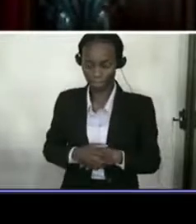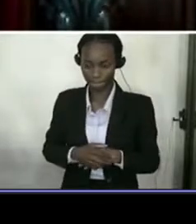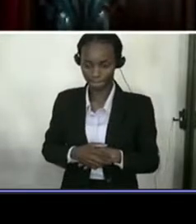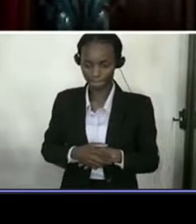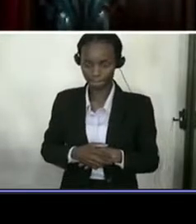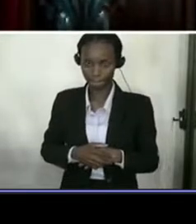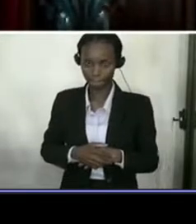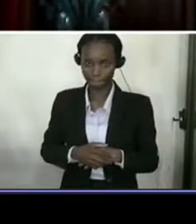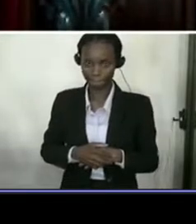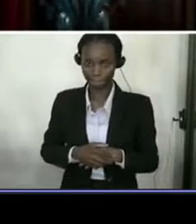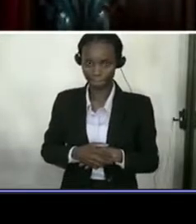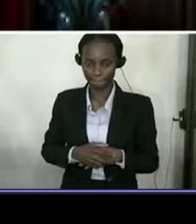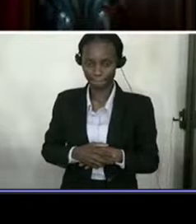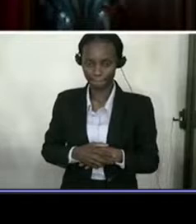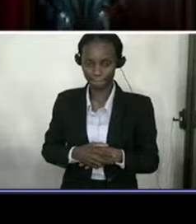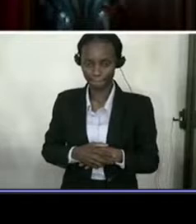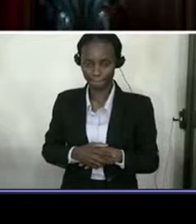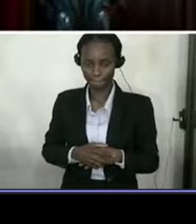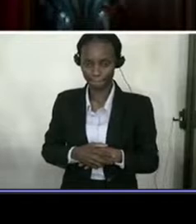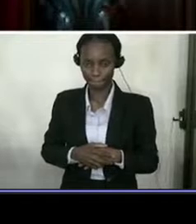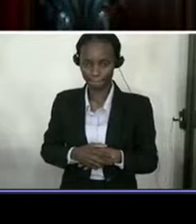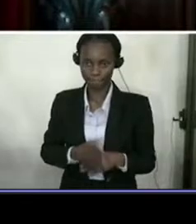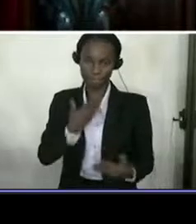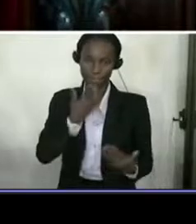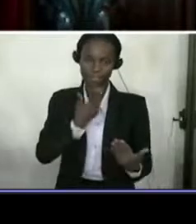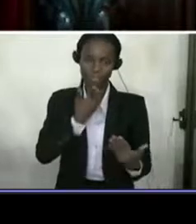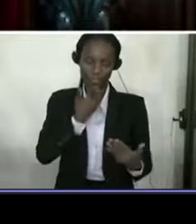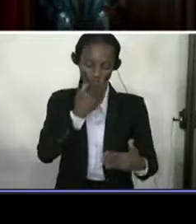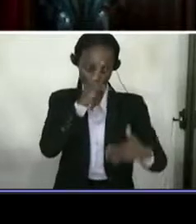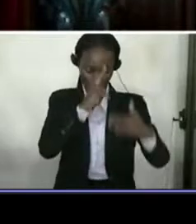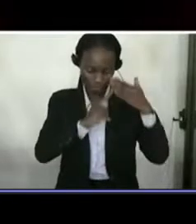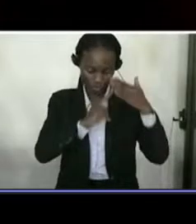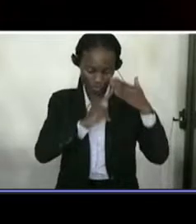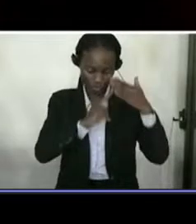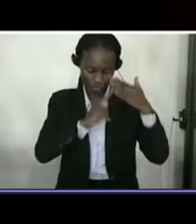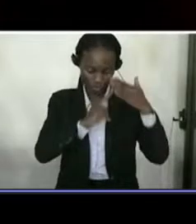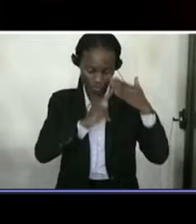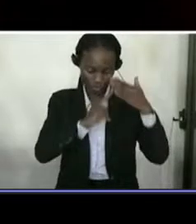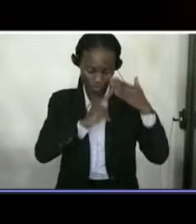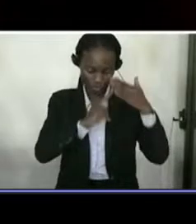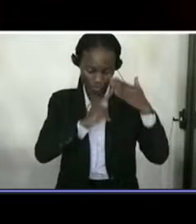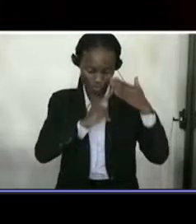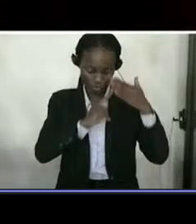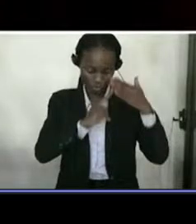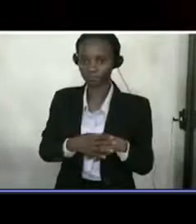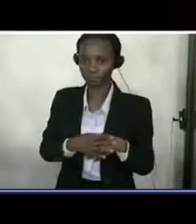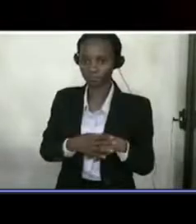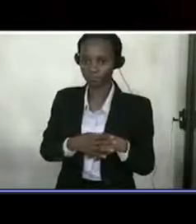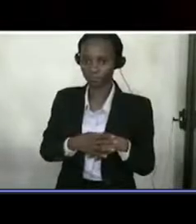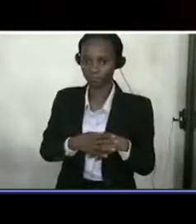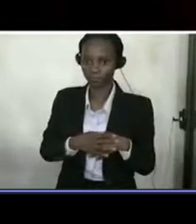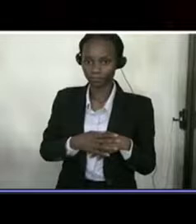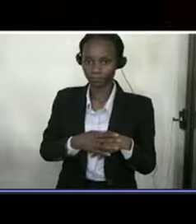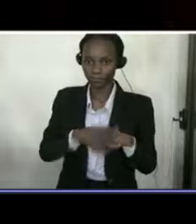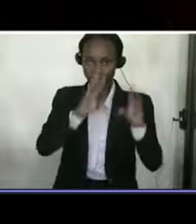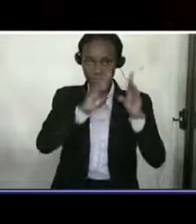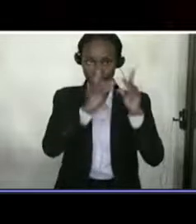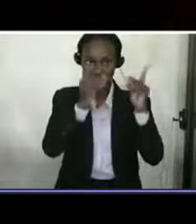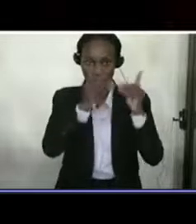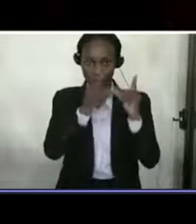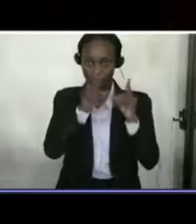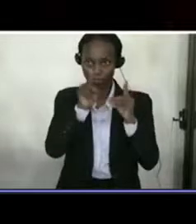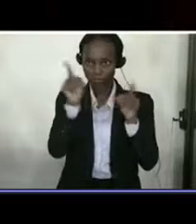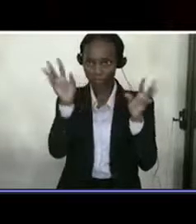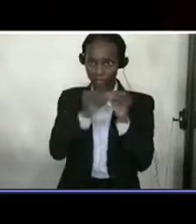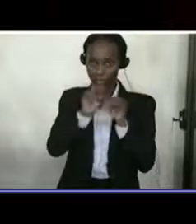Thank you, Honourable Deputy Speaker and members. 14 departments and entities want the